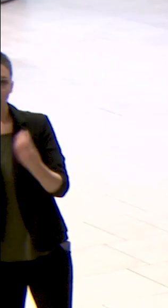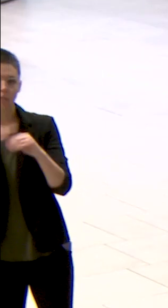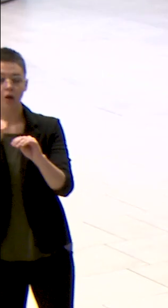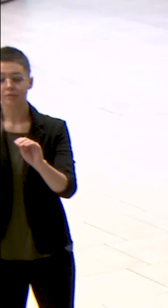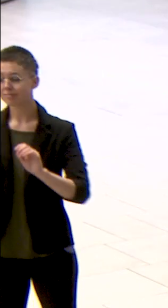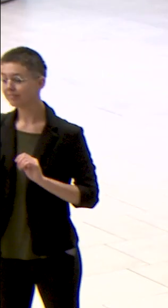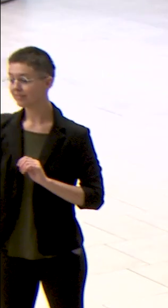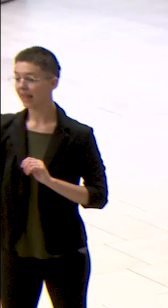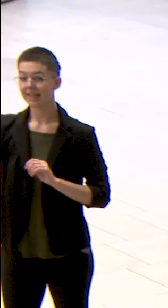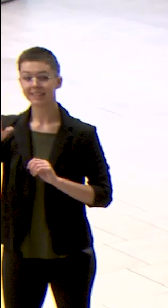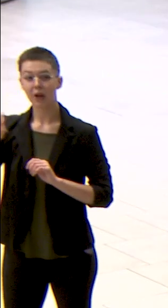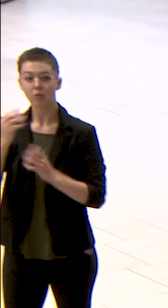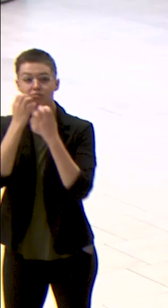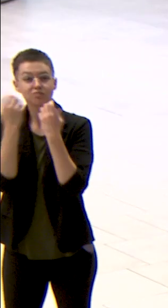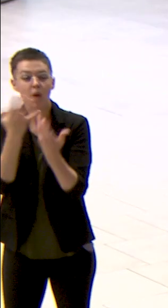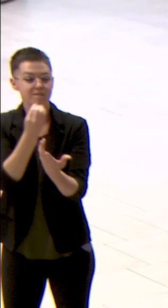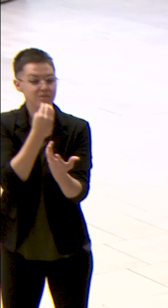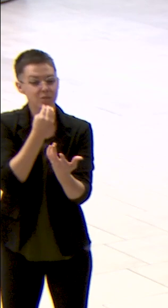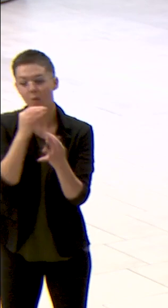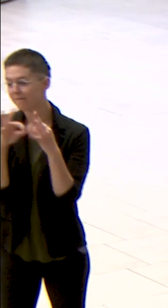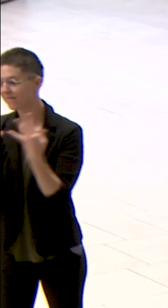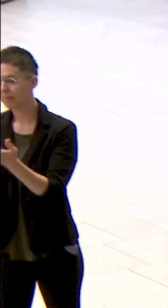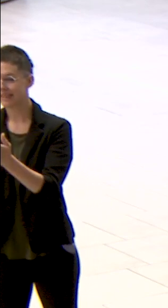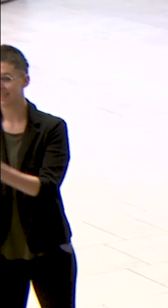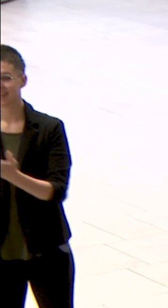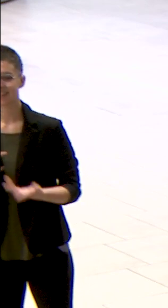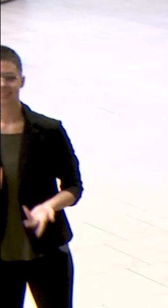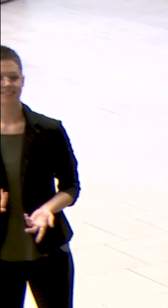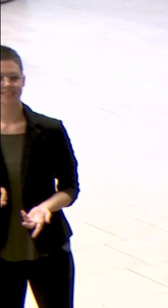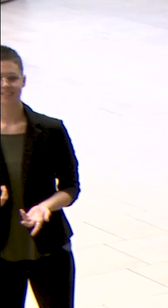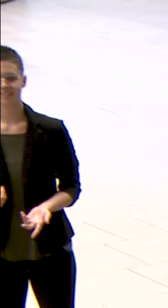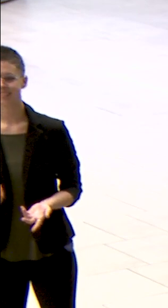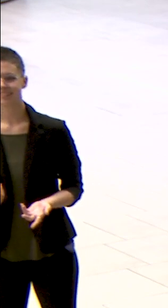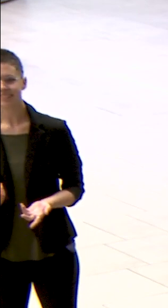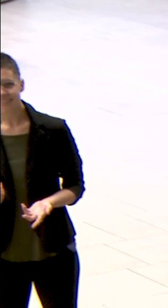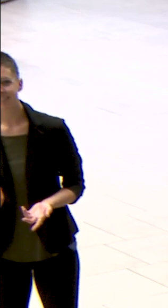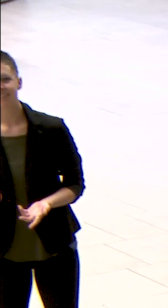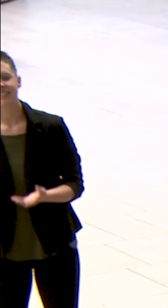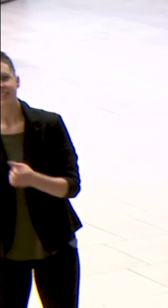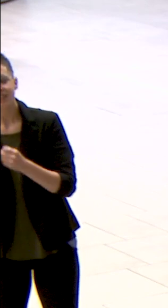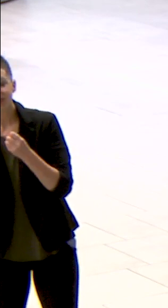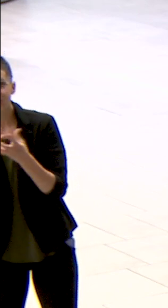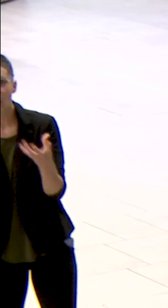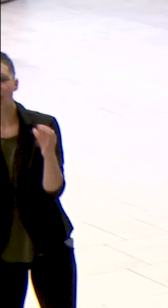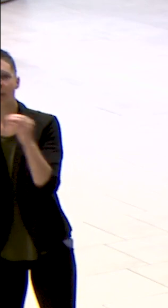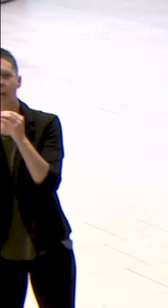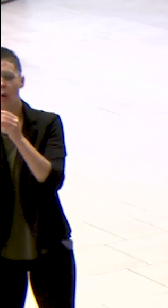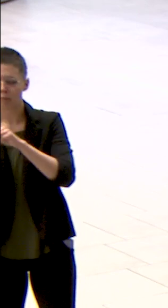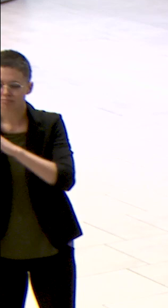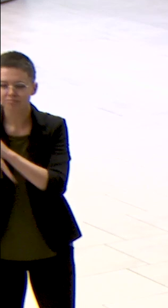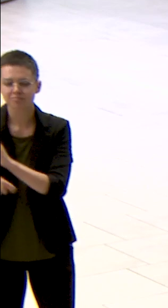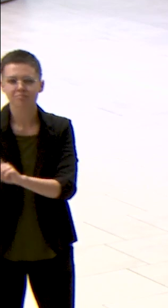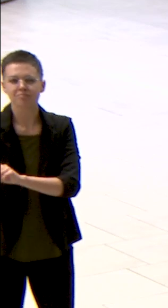about food, family, and soccer. And I'm like, okay, can we move beyond that? Like, we're more than that. It's not, you know,